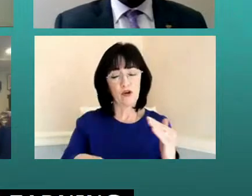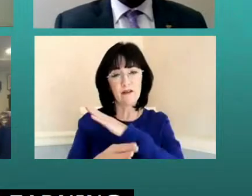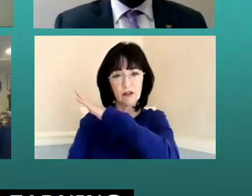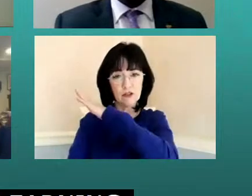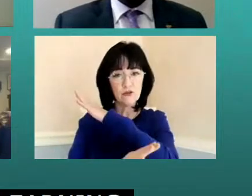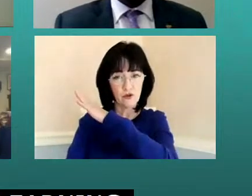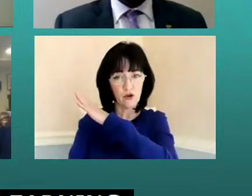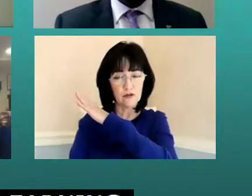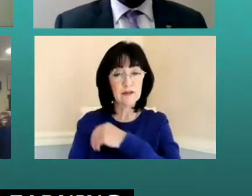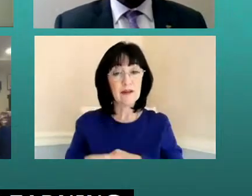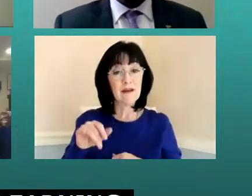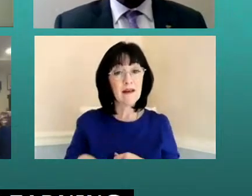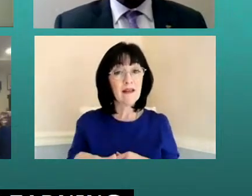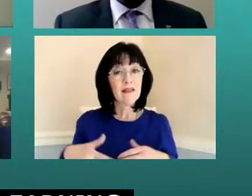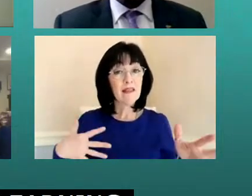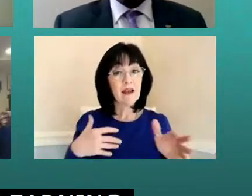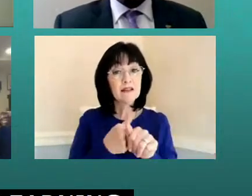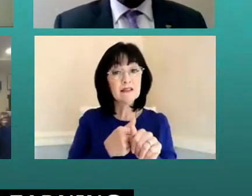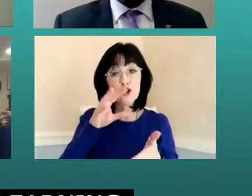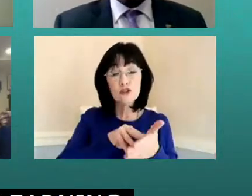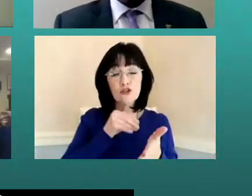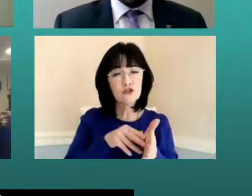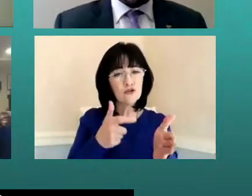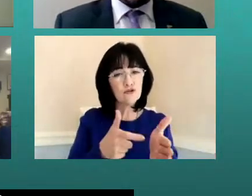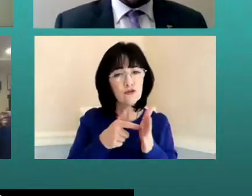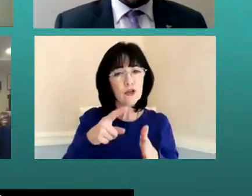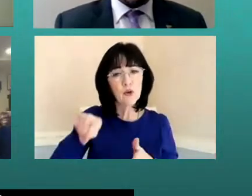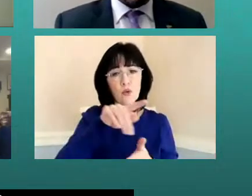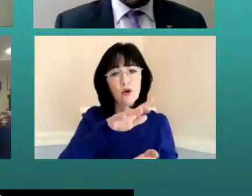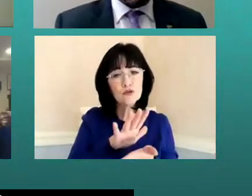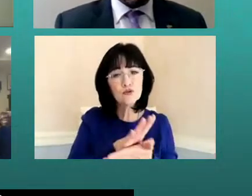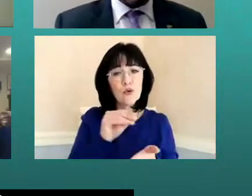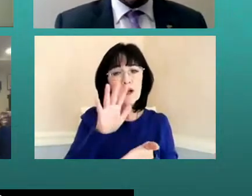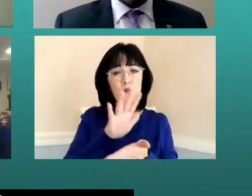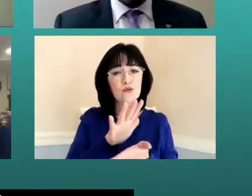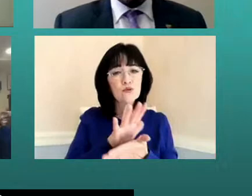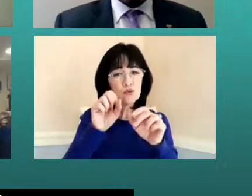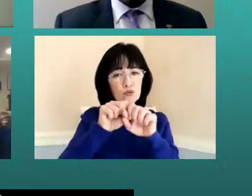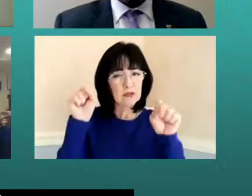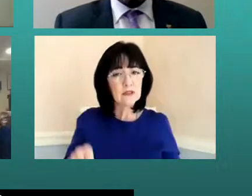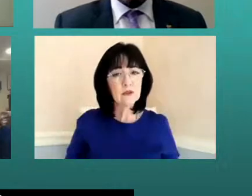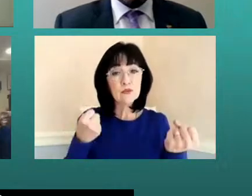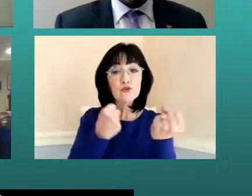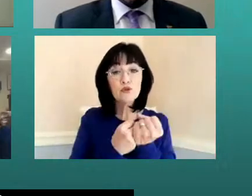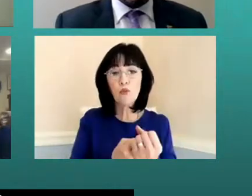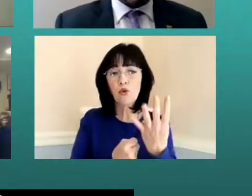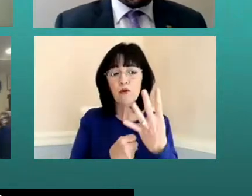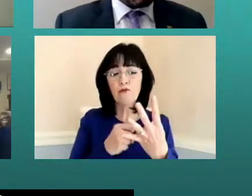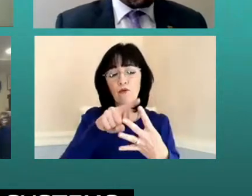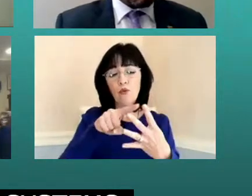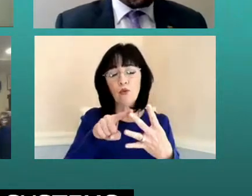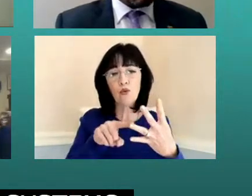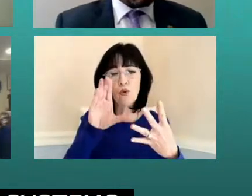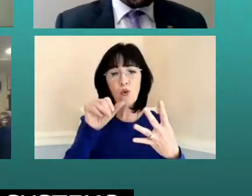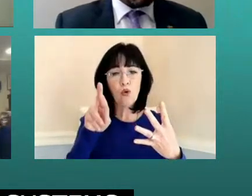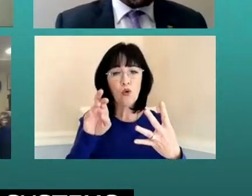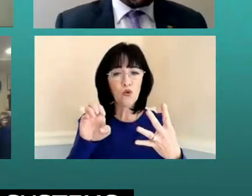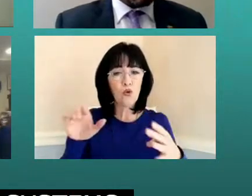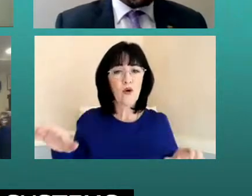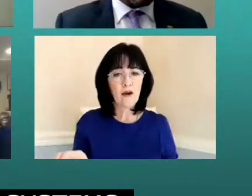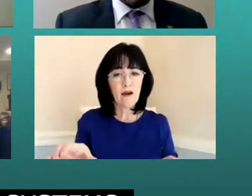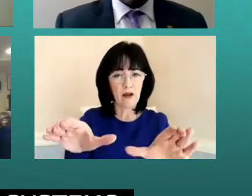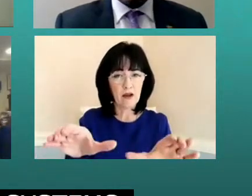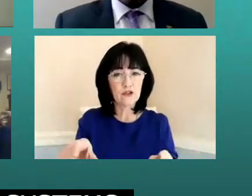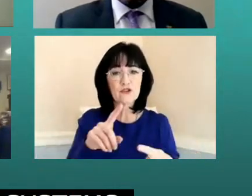Learning requires school districts and school systems to target resources to support 4 core actions. Adopt and use high-quality